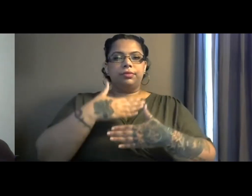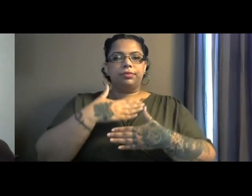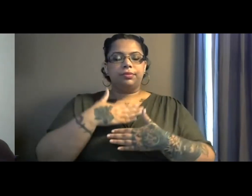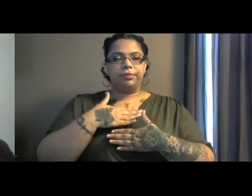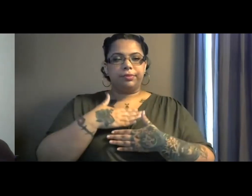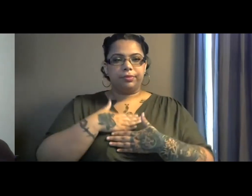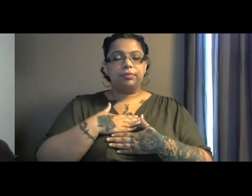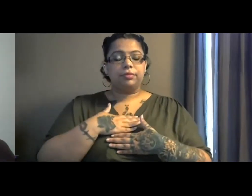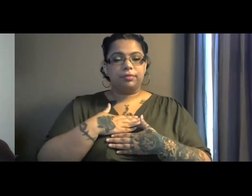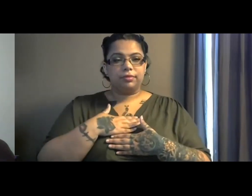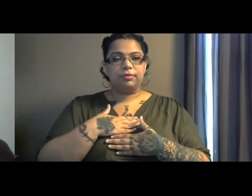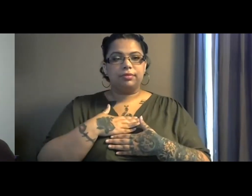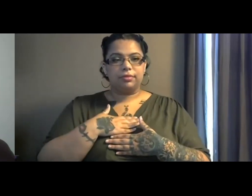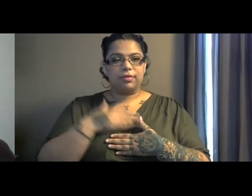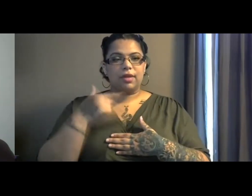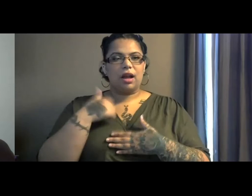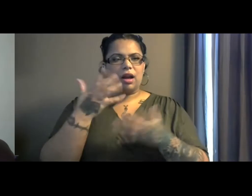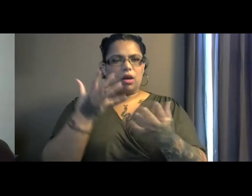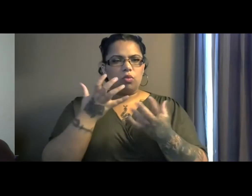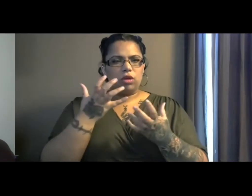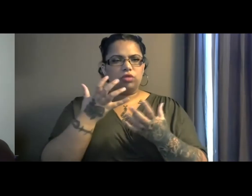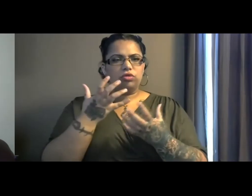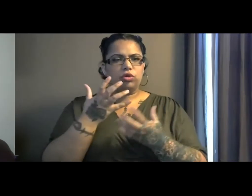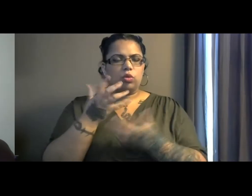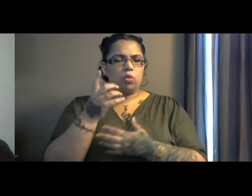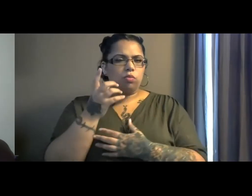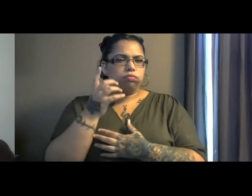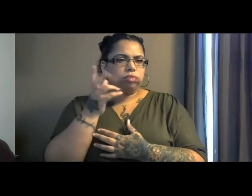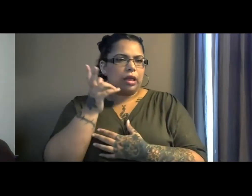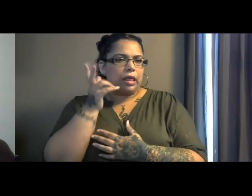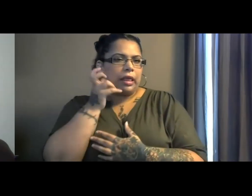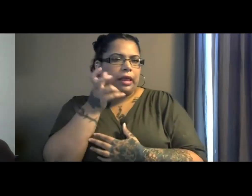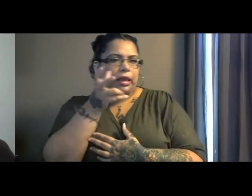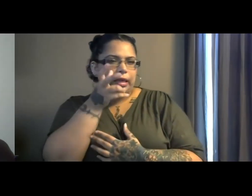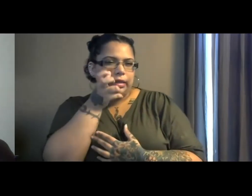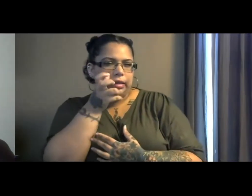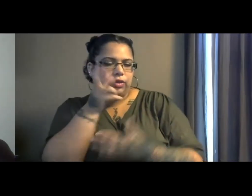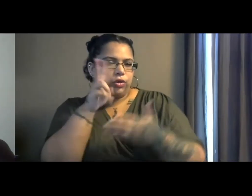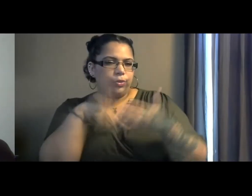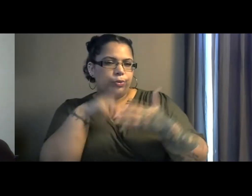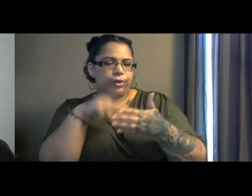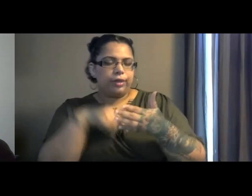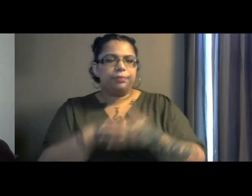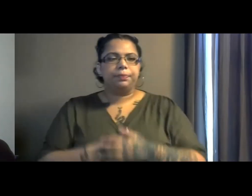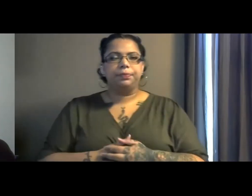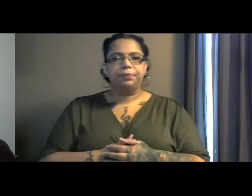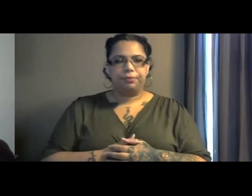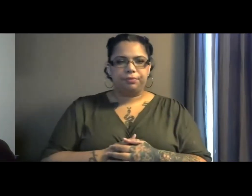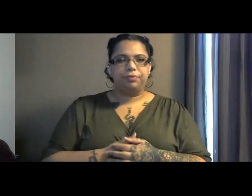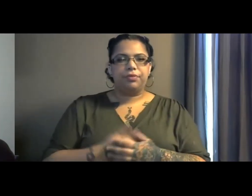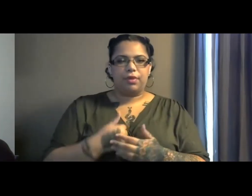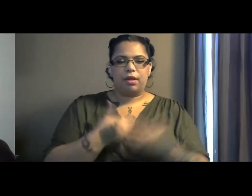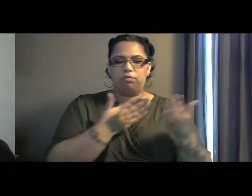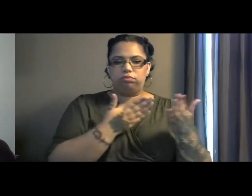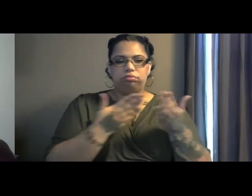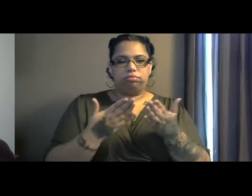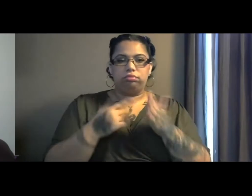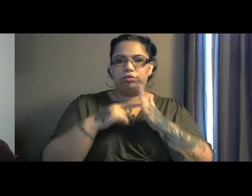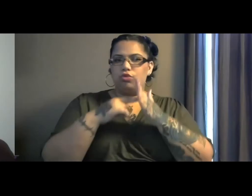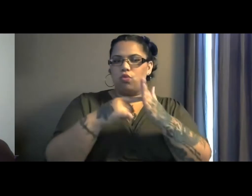and I'm going to invite you to listen to the reading that I am bringing forth today.